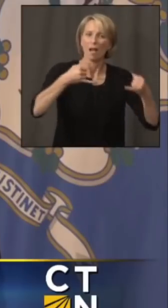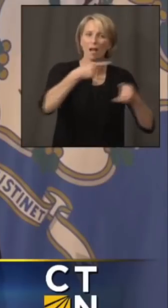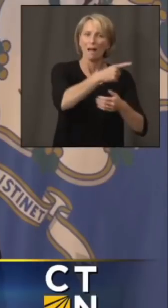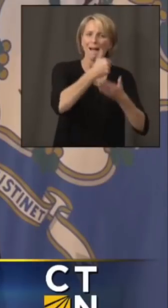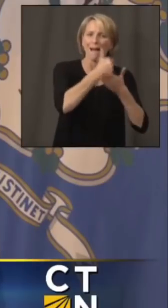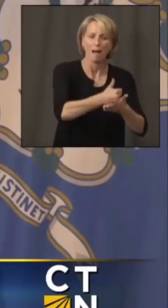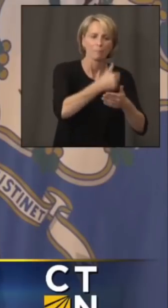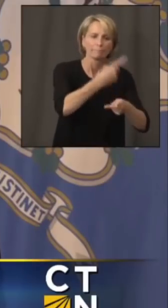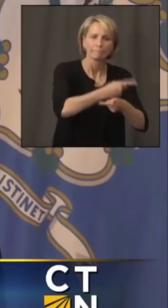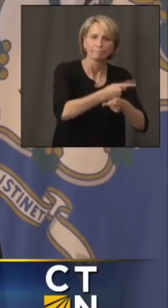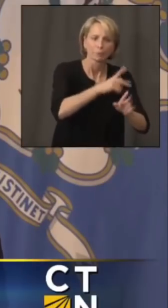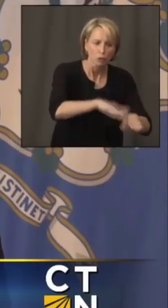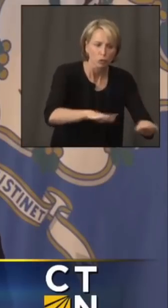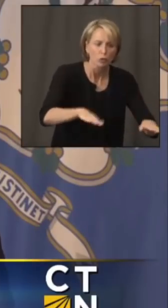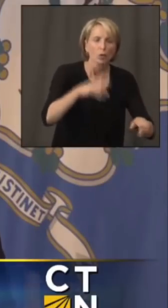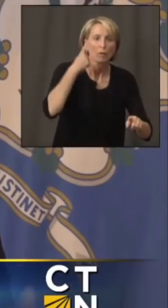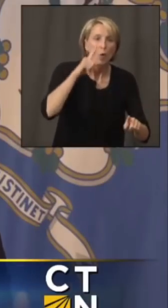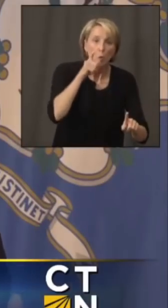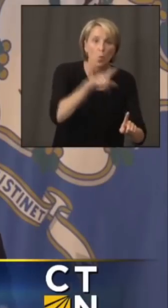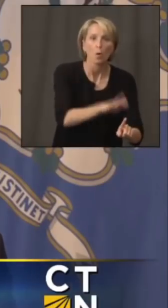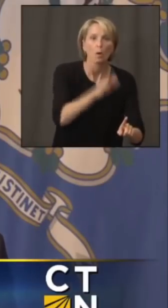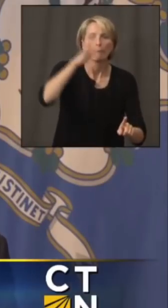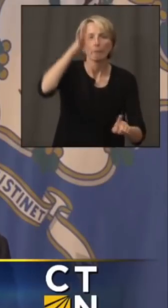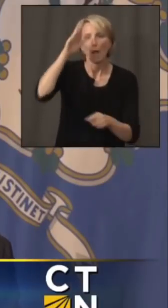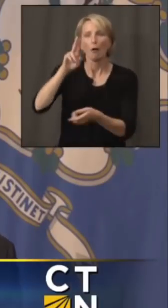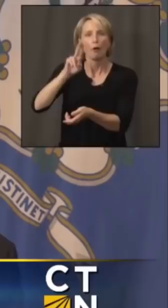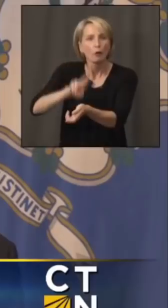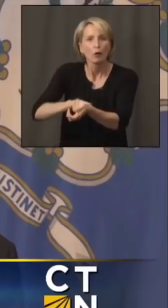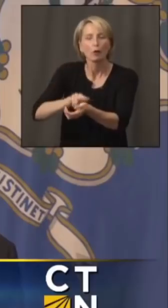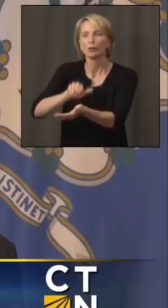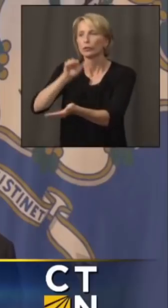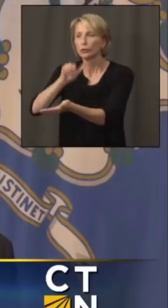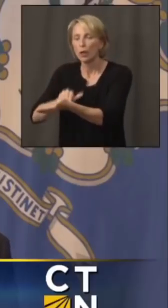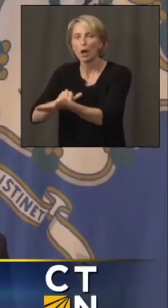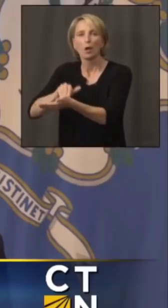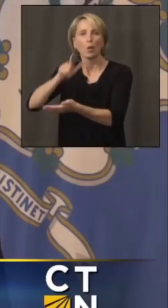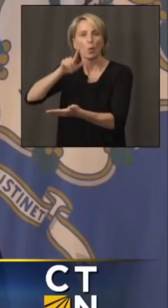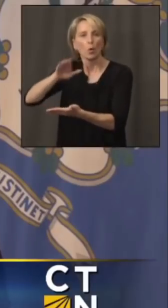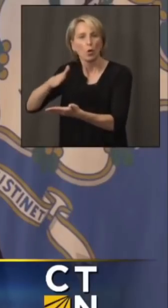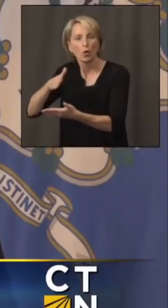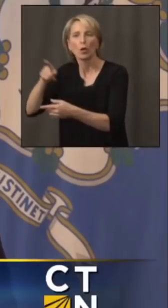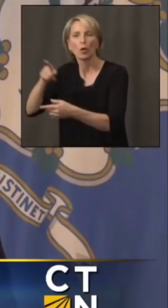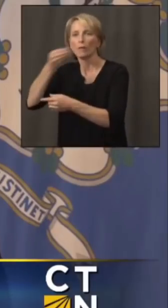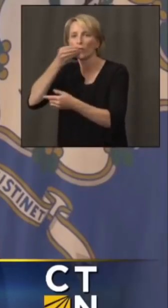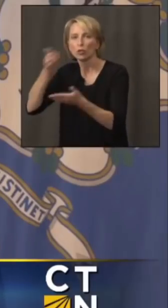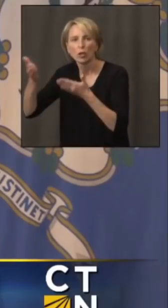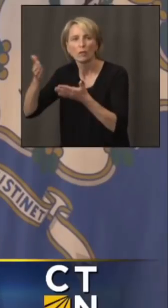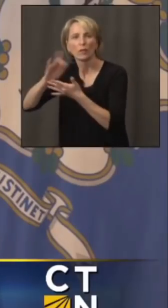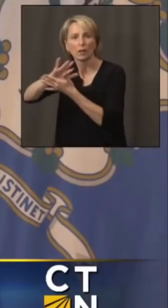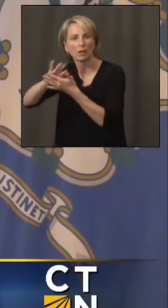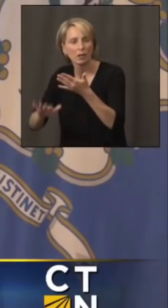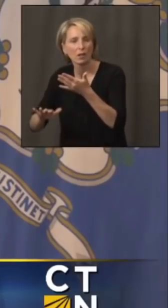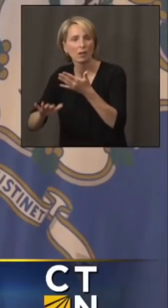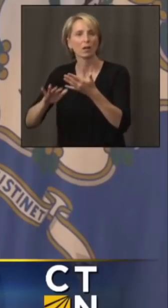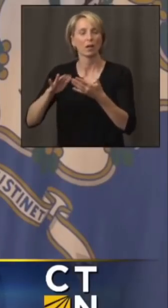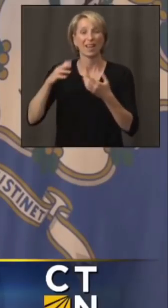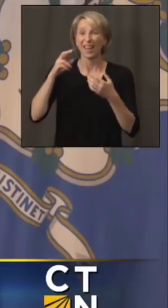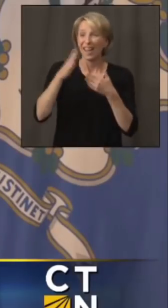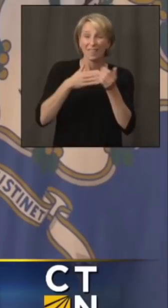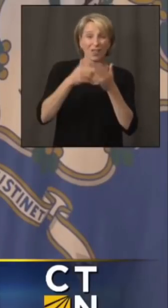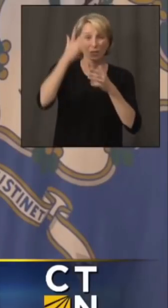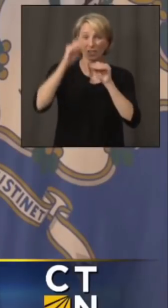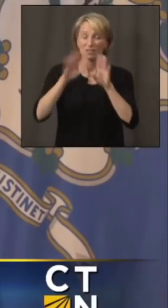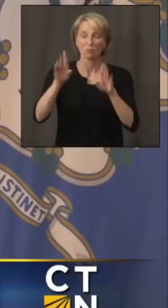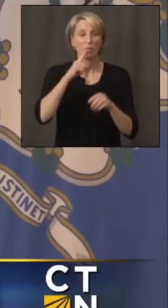and doctors and food service workers, making sure that our essential functions could continue during the height of the pandemic. And these